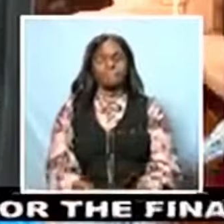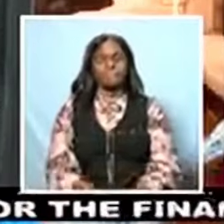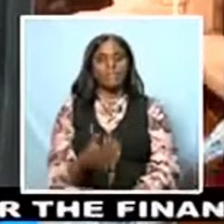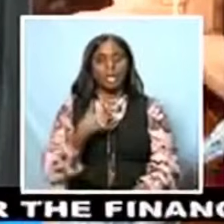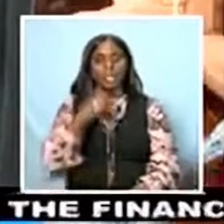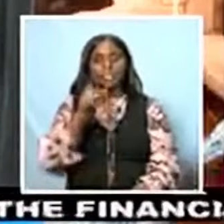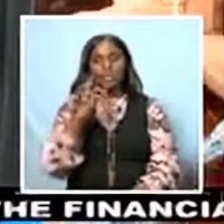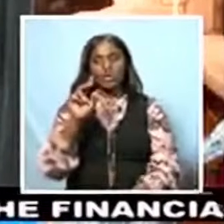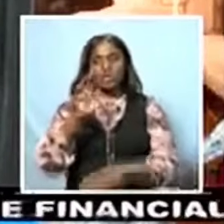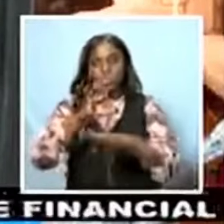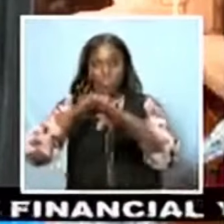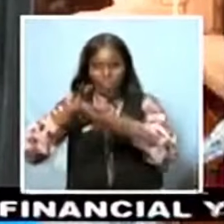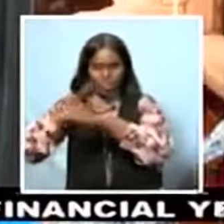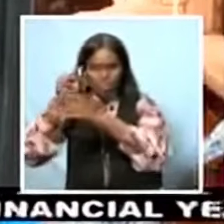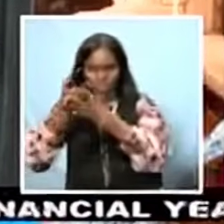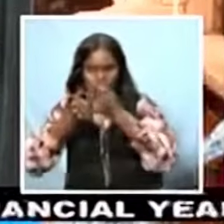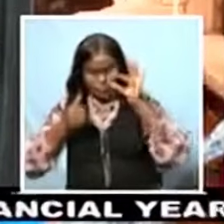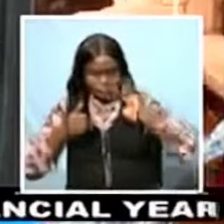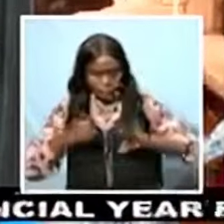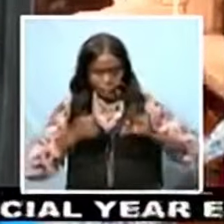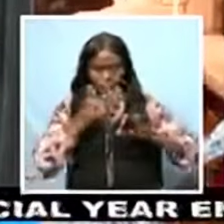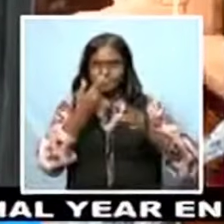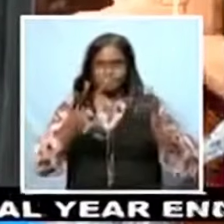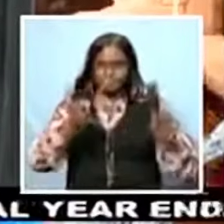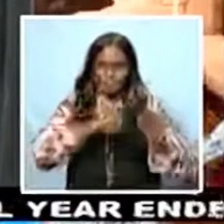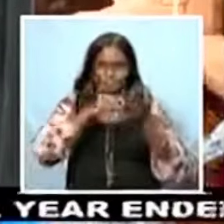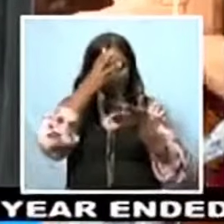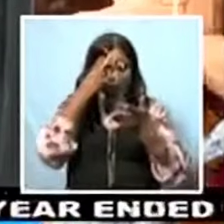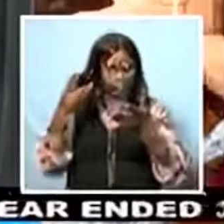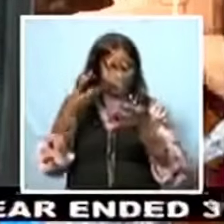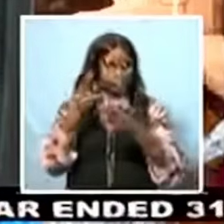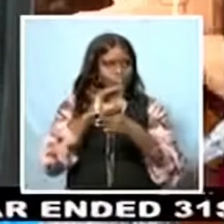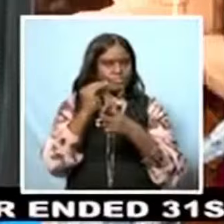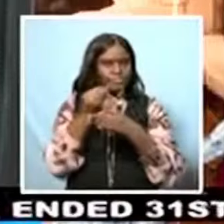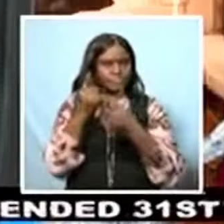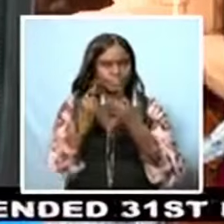you recorded all the beneficiaries that they should submit the NRCs,